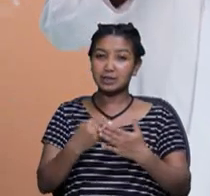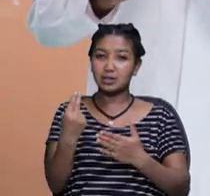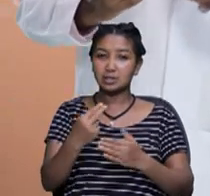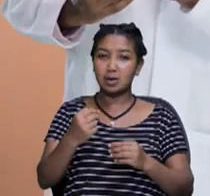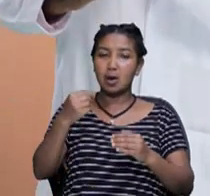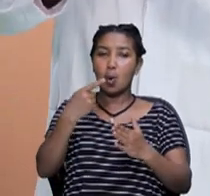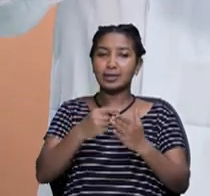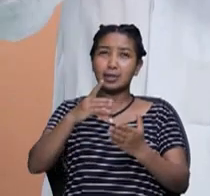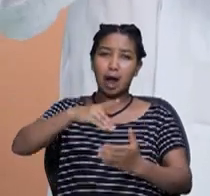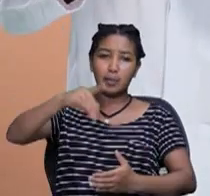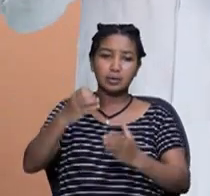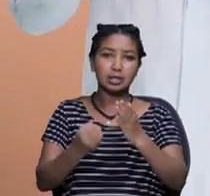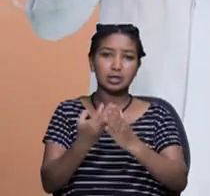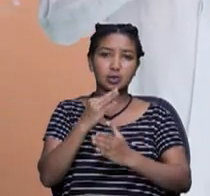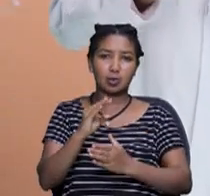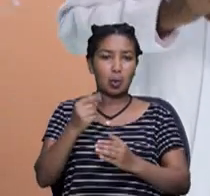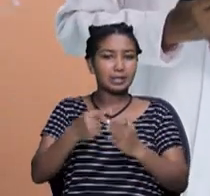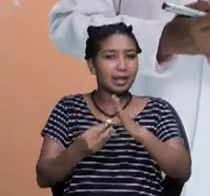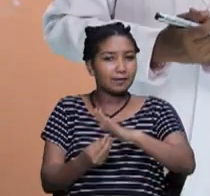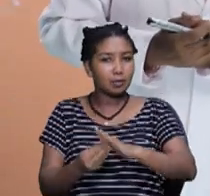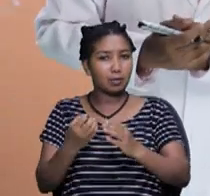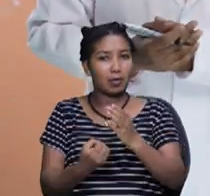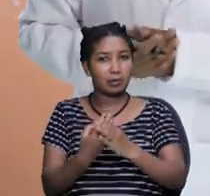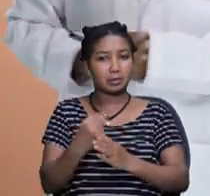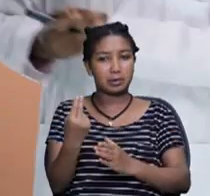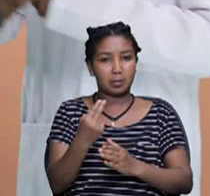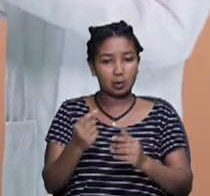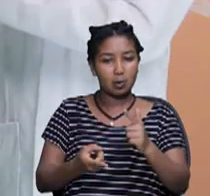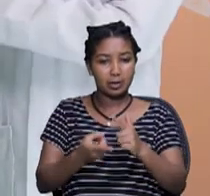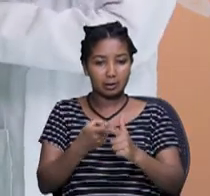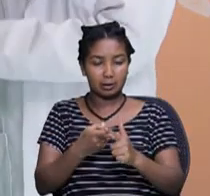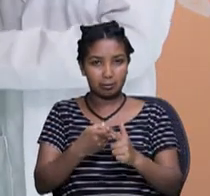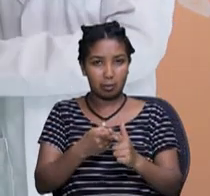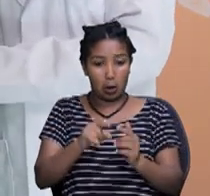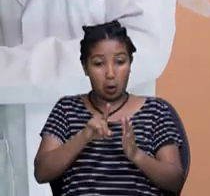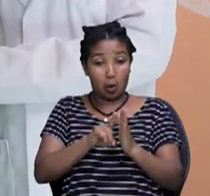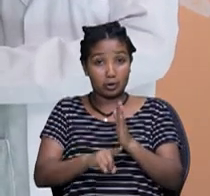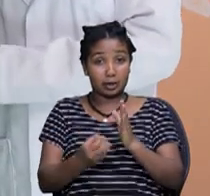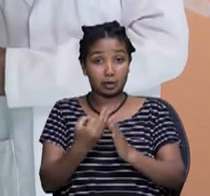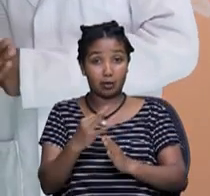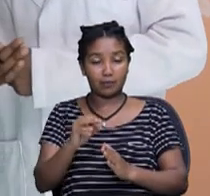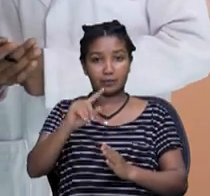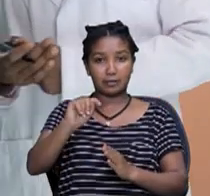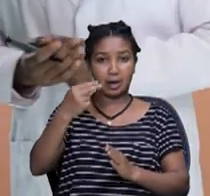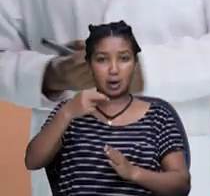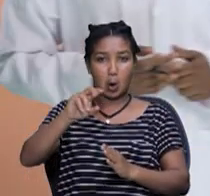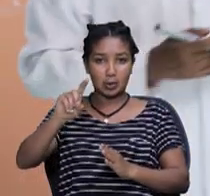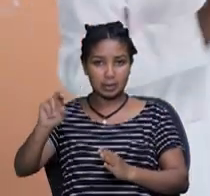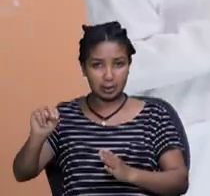is the hyposecretion of the effect of hyposecretion of thyroxine and hypersecretion of thyroxine